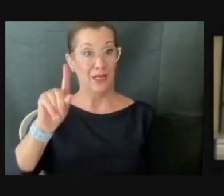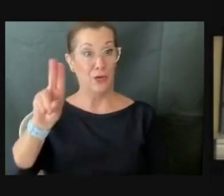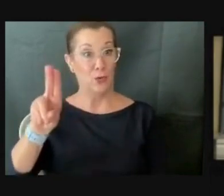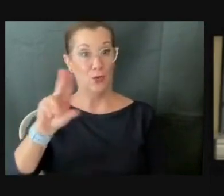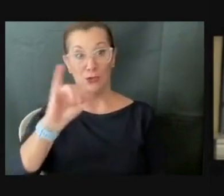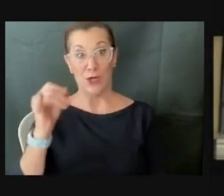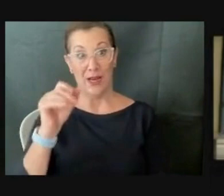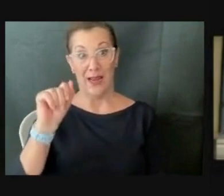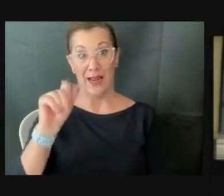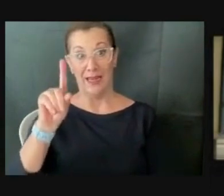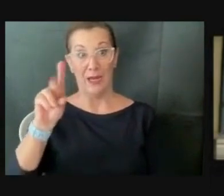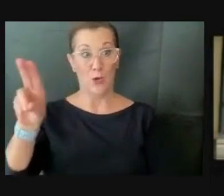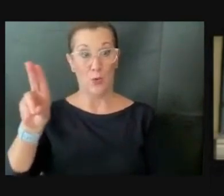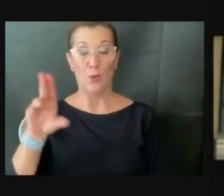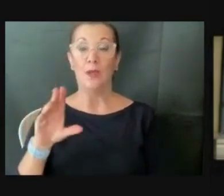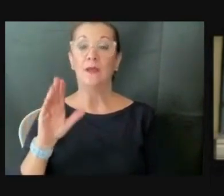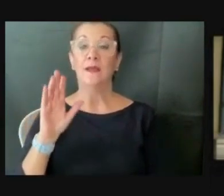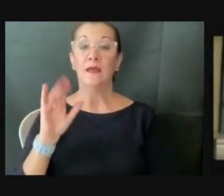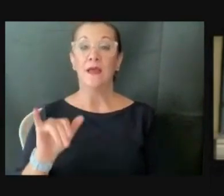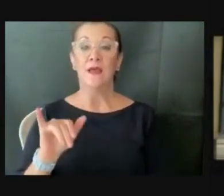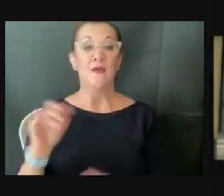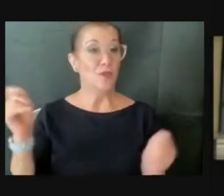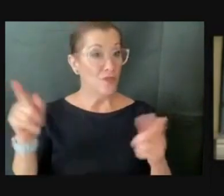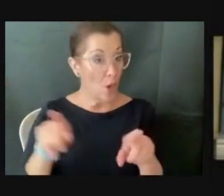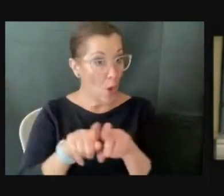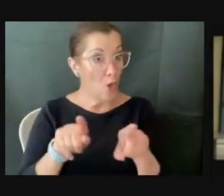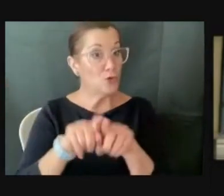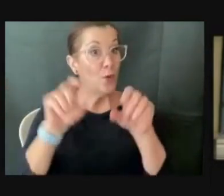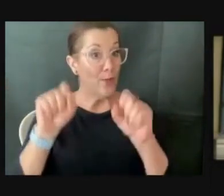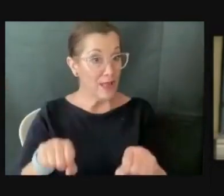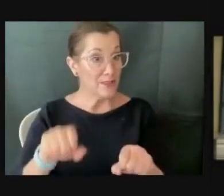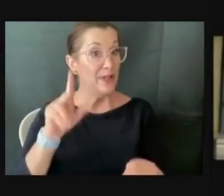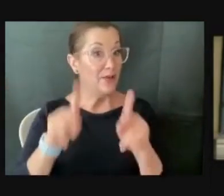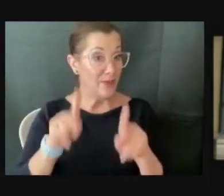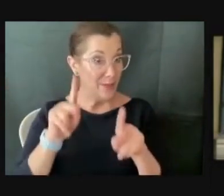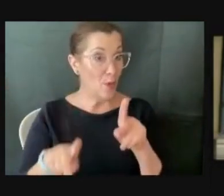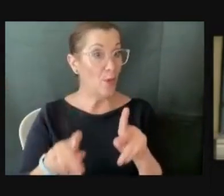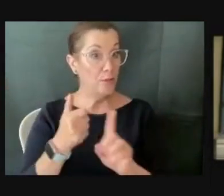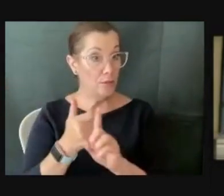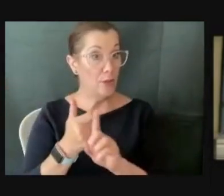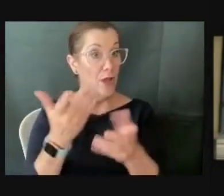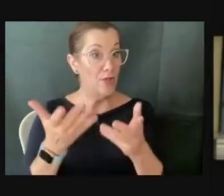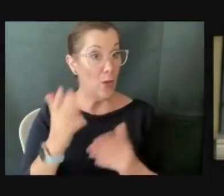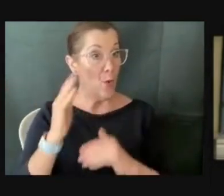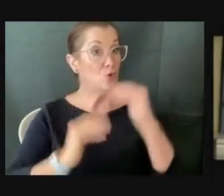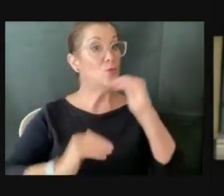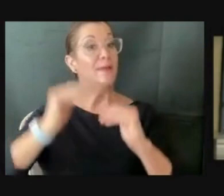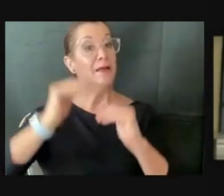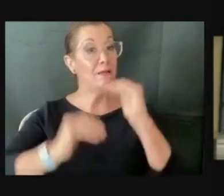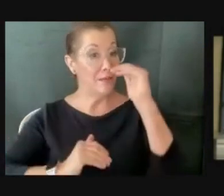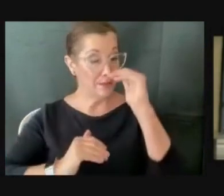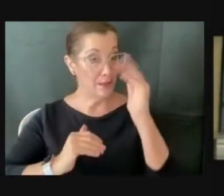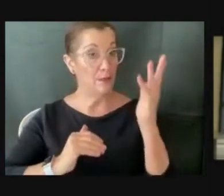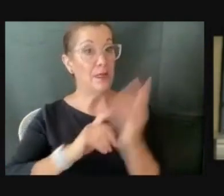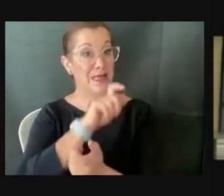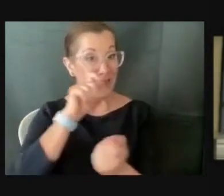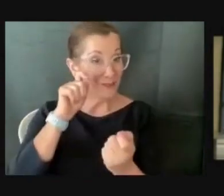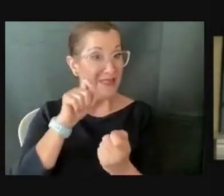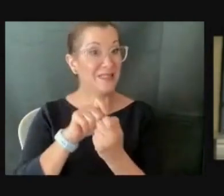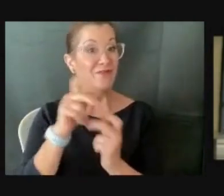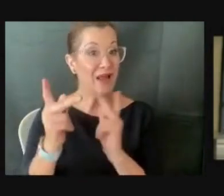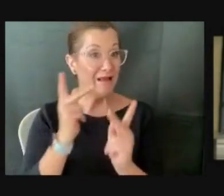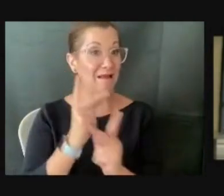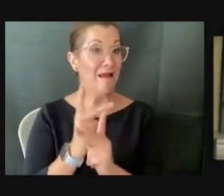JADU, and these are also a possibility for people that want to build a specific kind